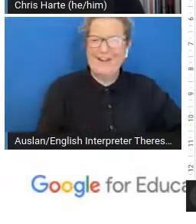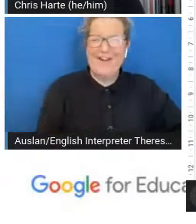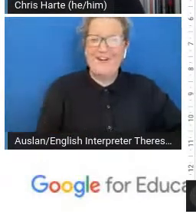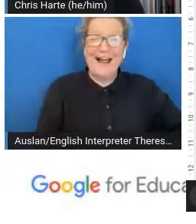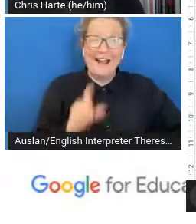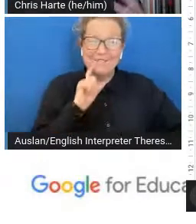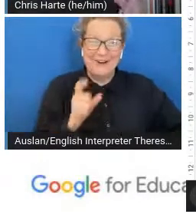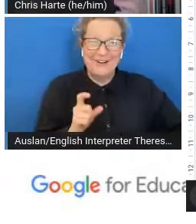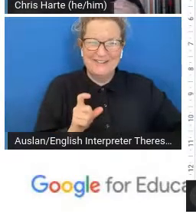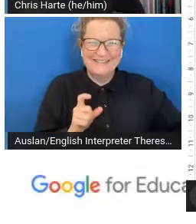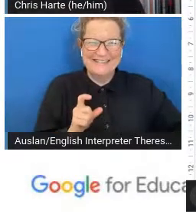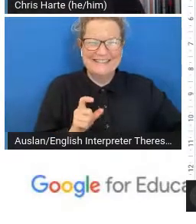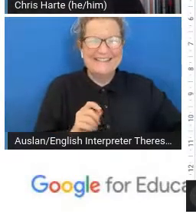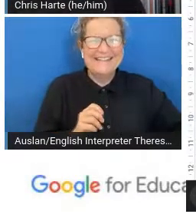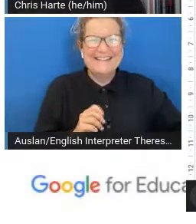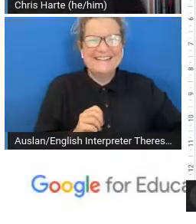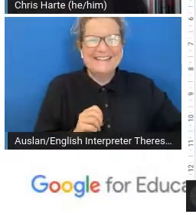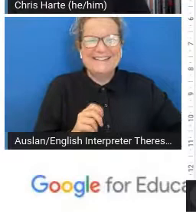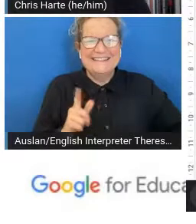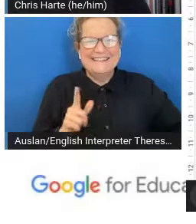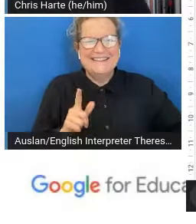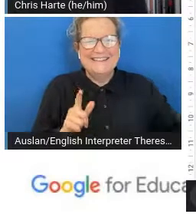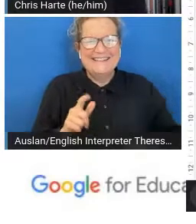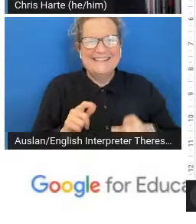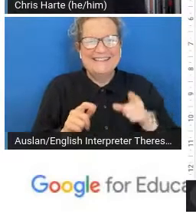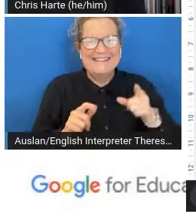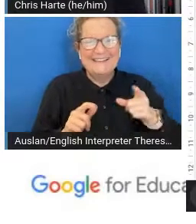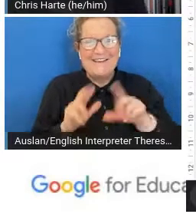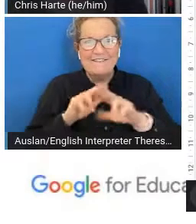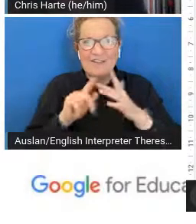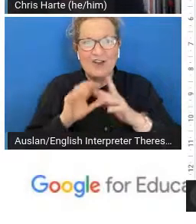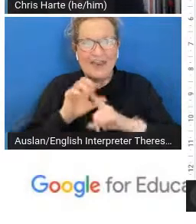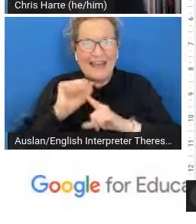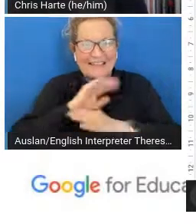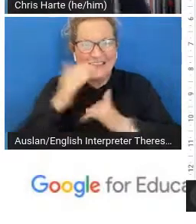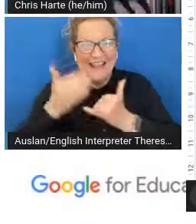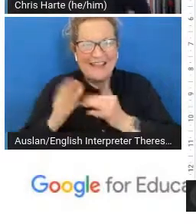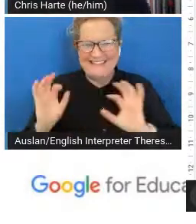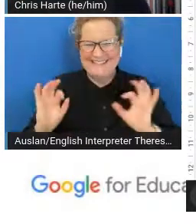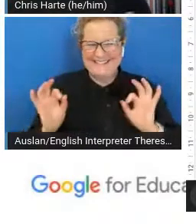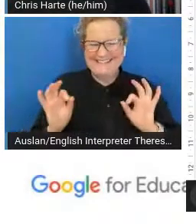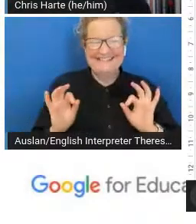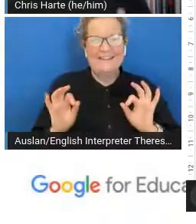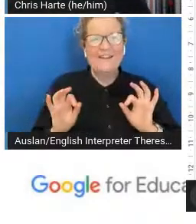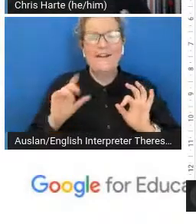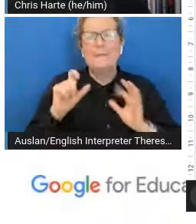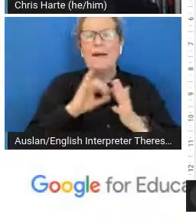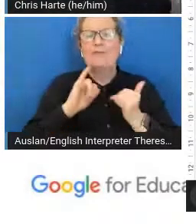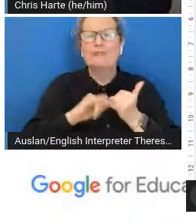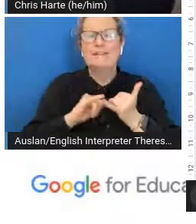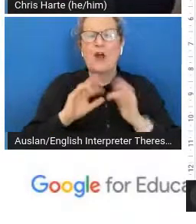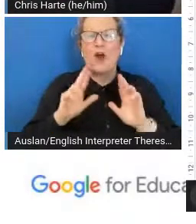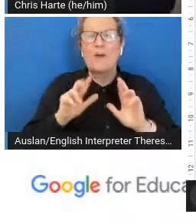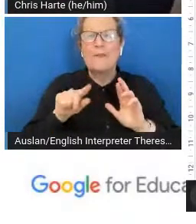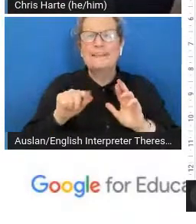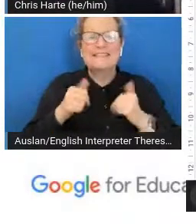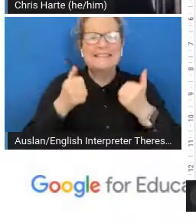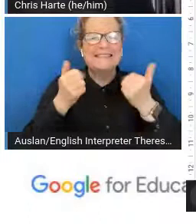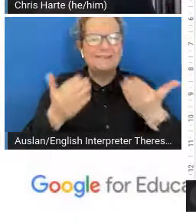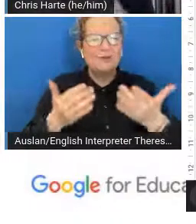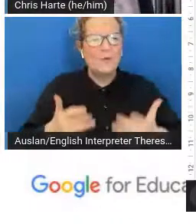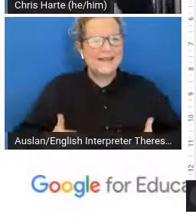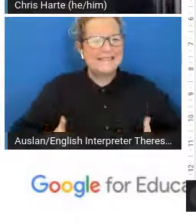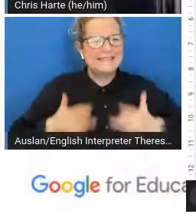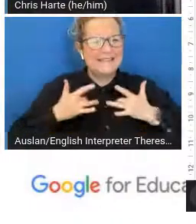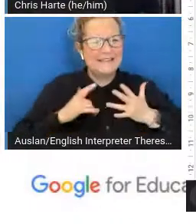I hope it gives you at the end. I hope it gives you the a sense of